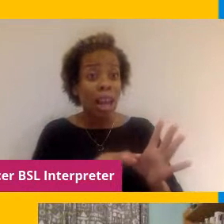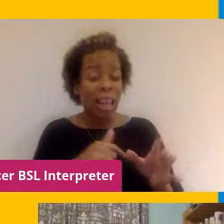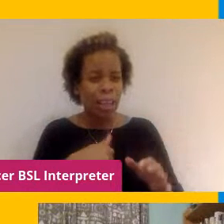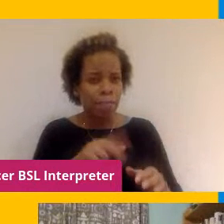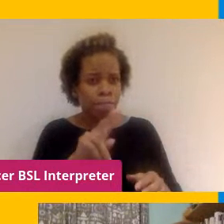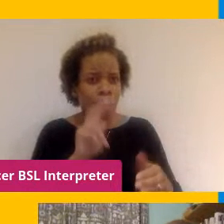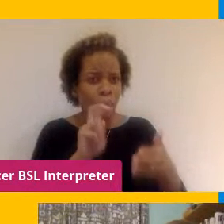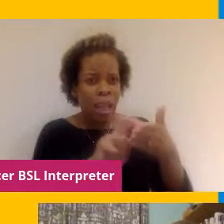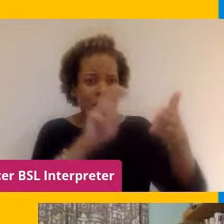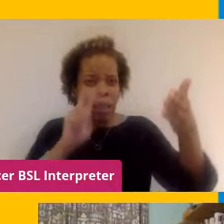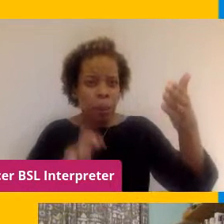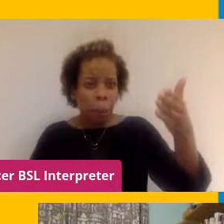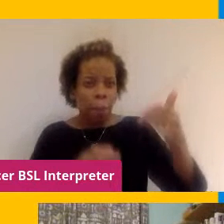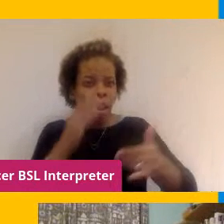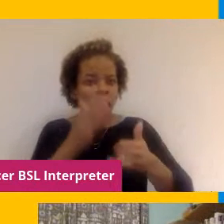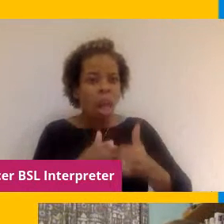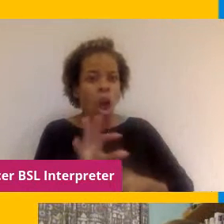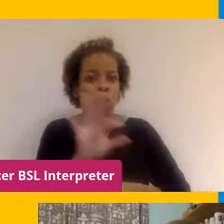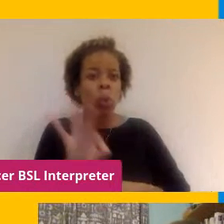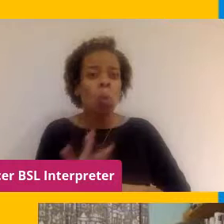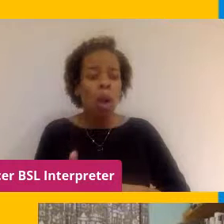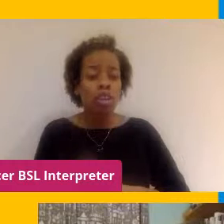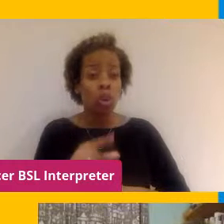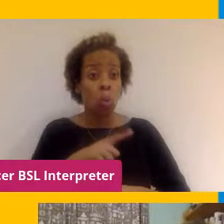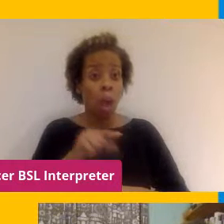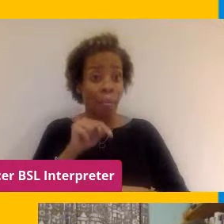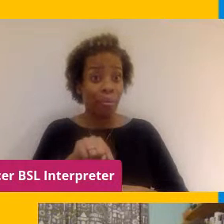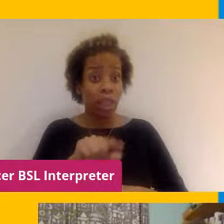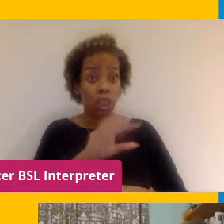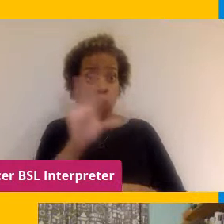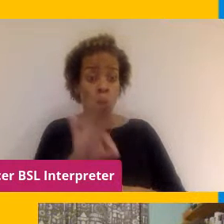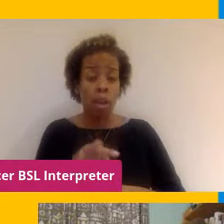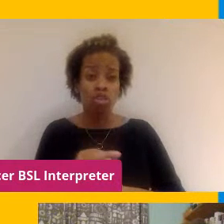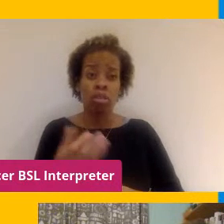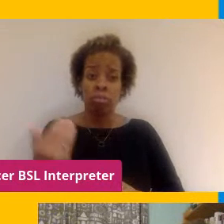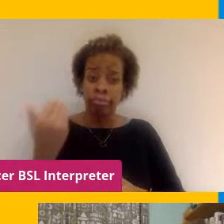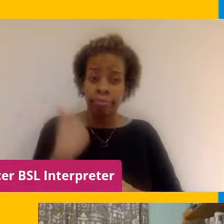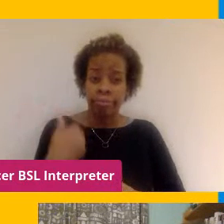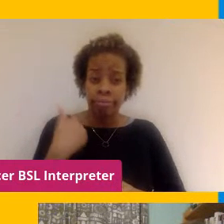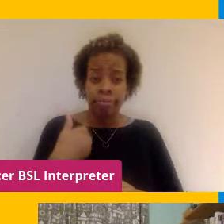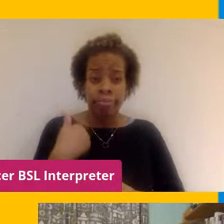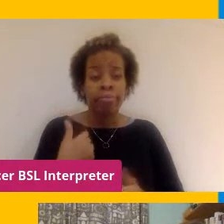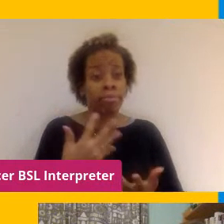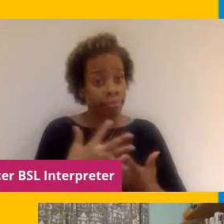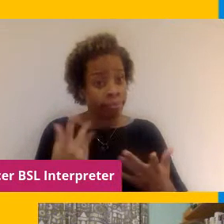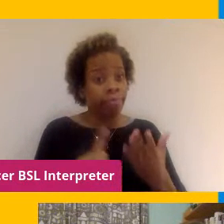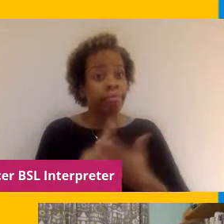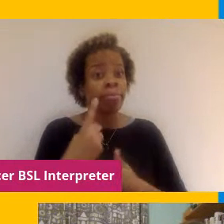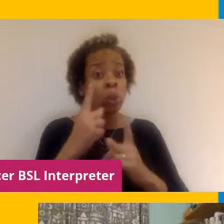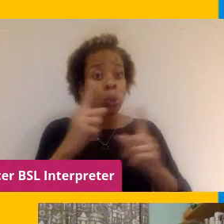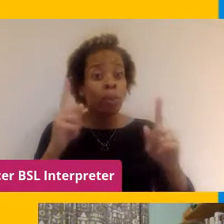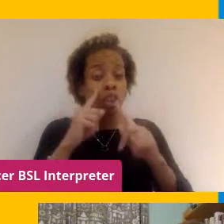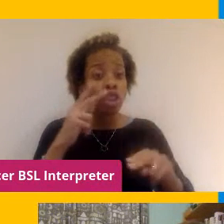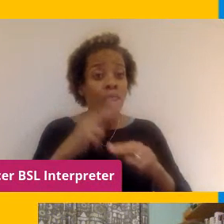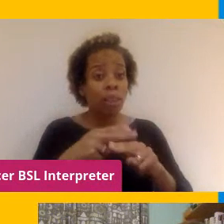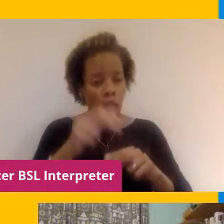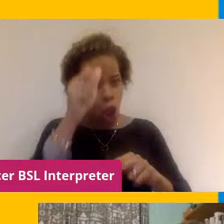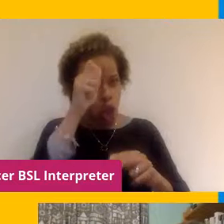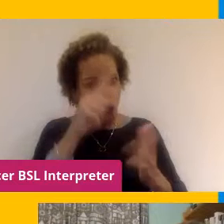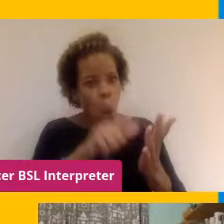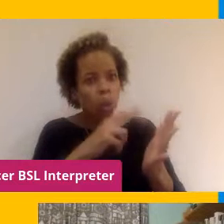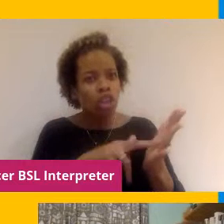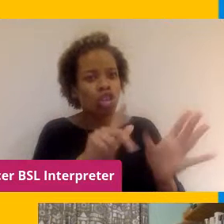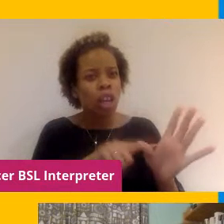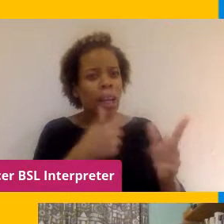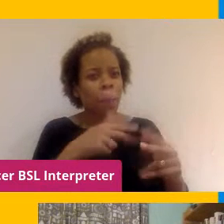because this is something that's come up quite a few times at Sheffield as well. And I know that you've had a look into this. This is about